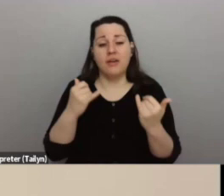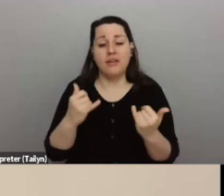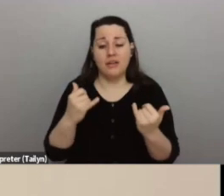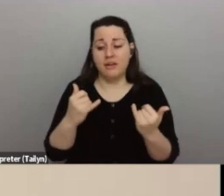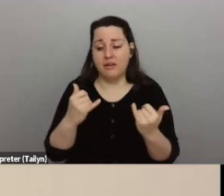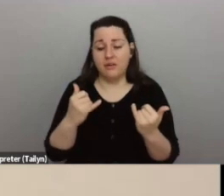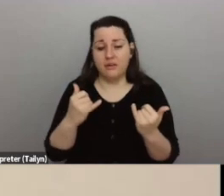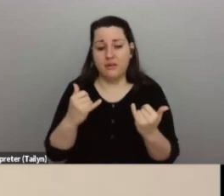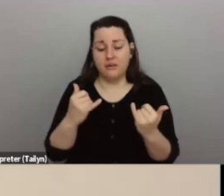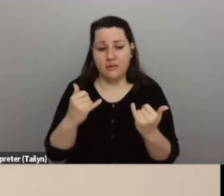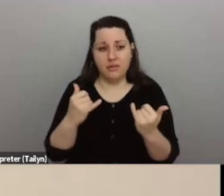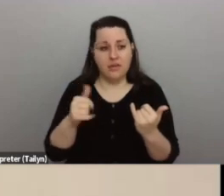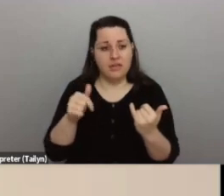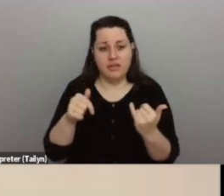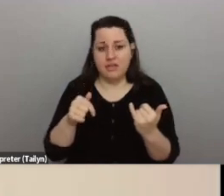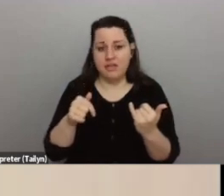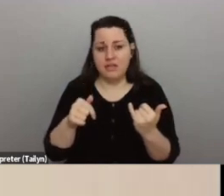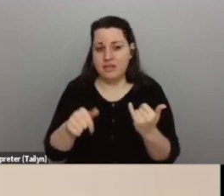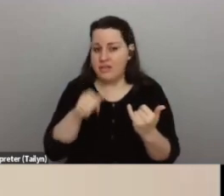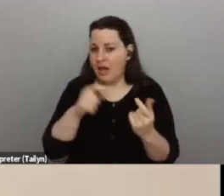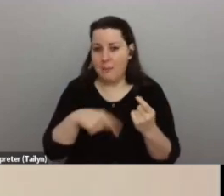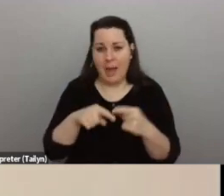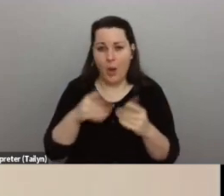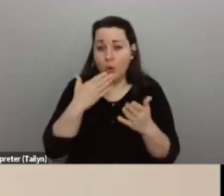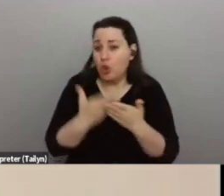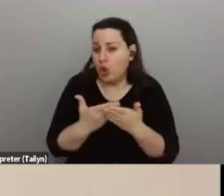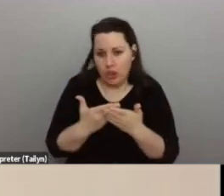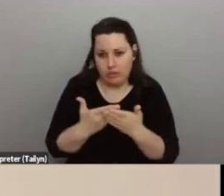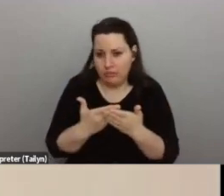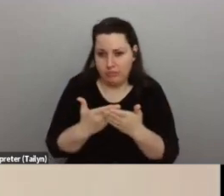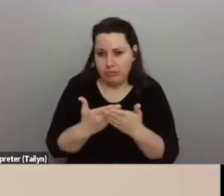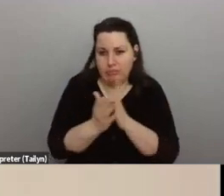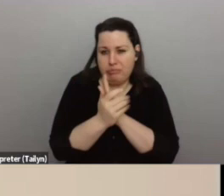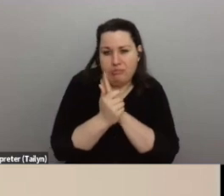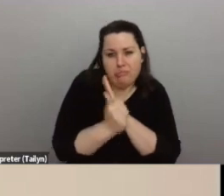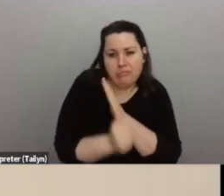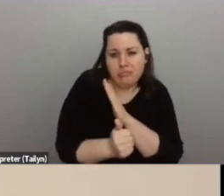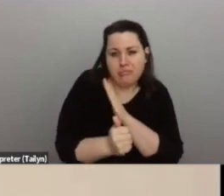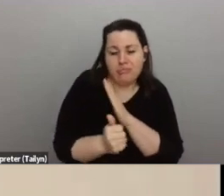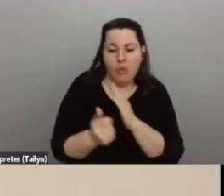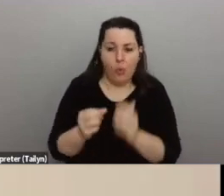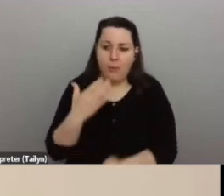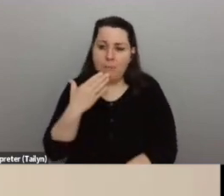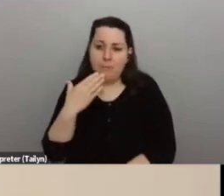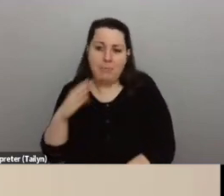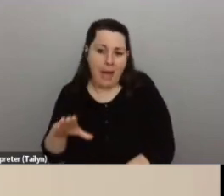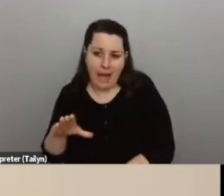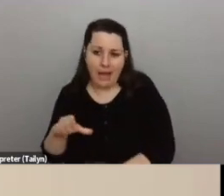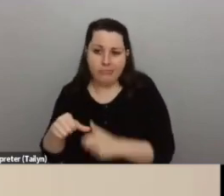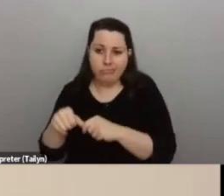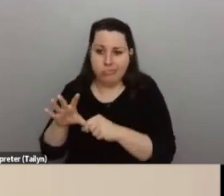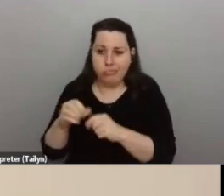that this is not about being good or being bad with